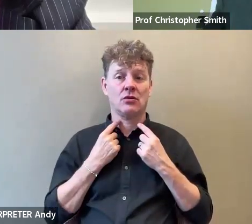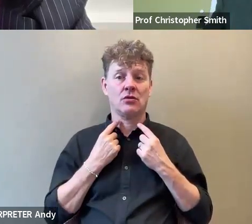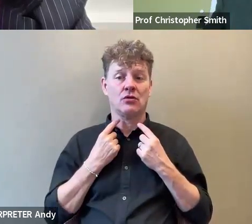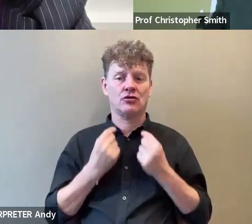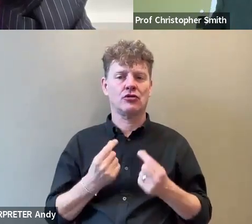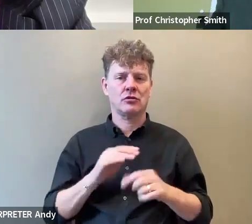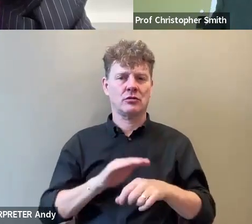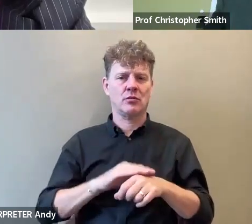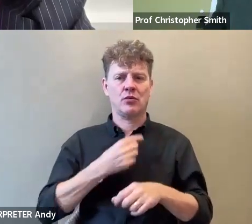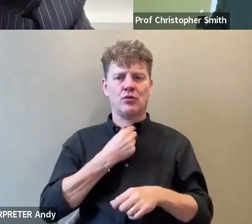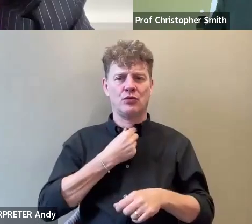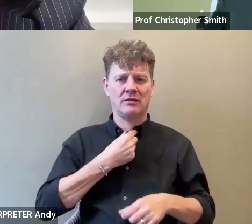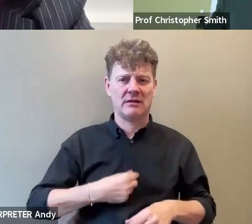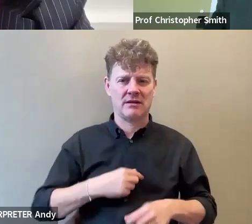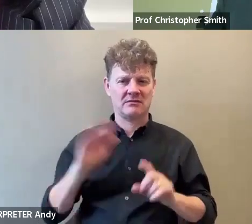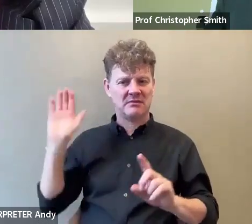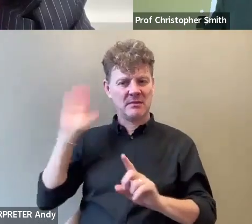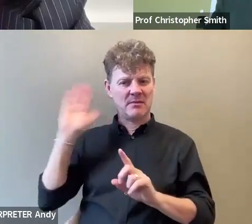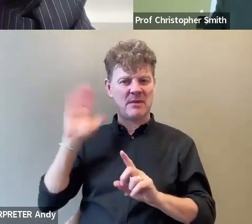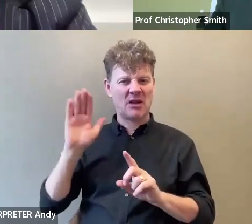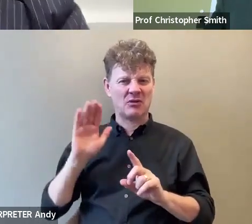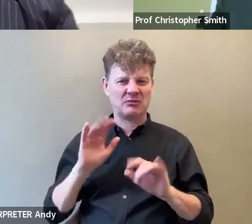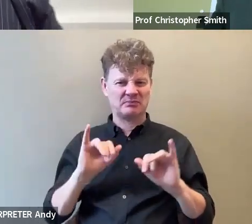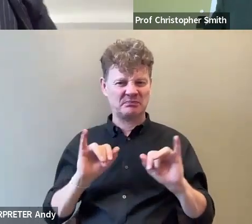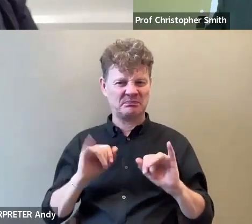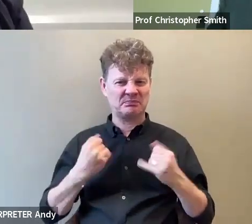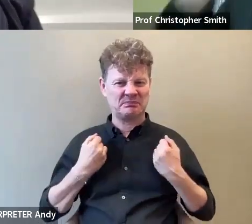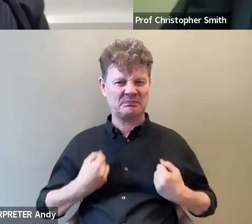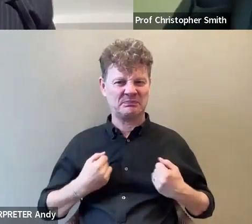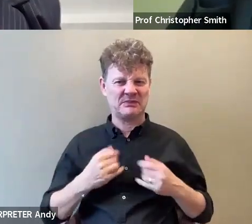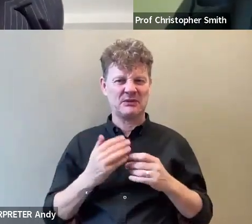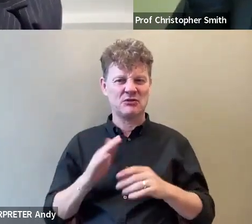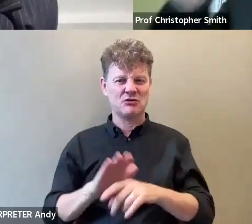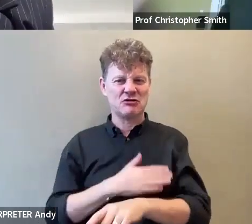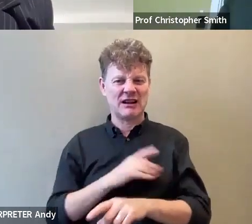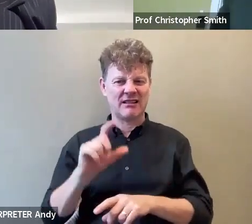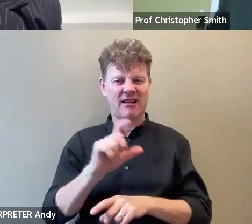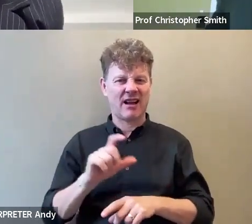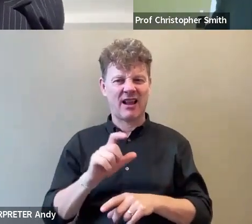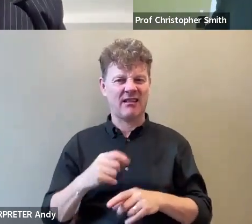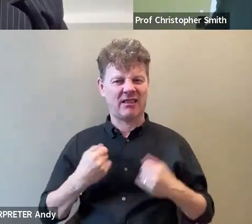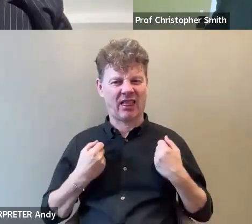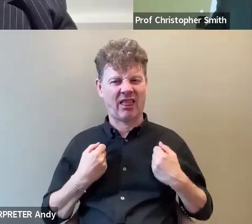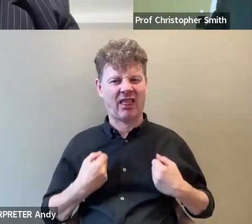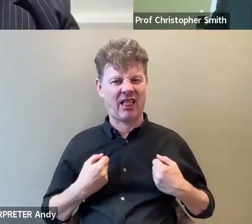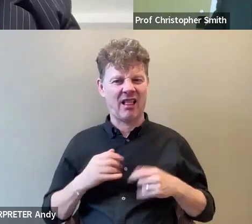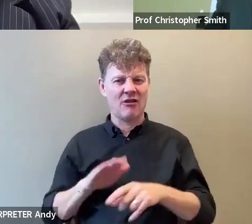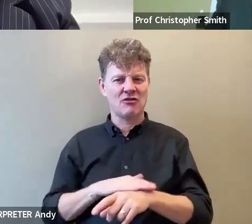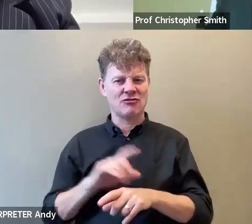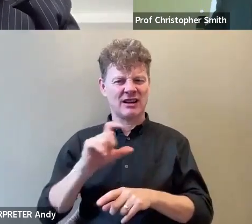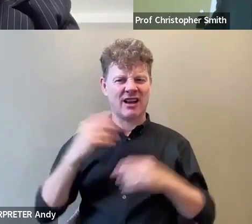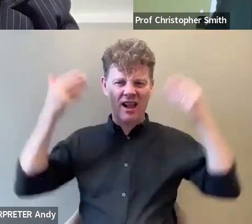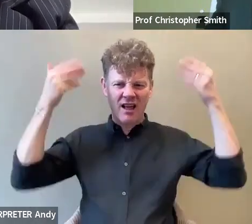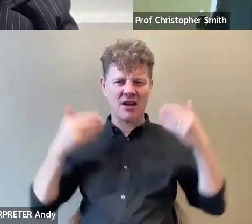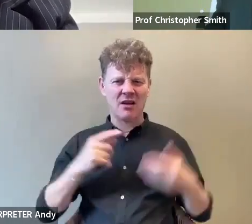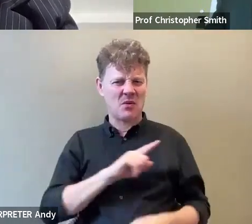My backdrop is a slightly lurid green. The lurid green may relate to where I am